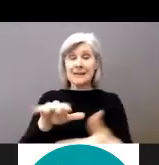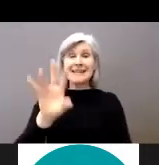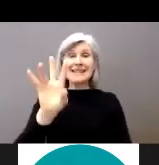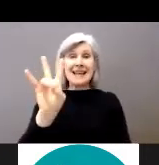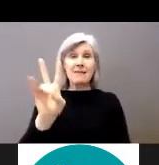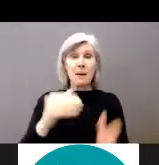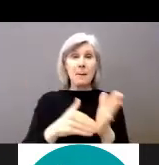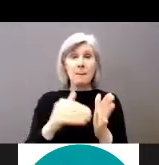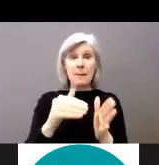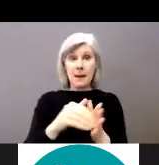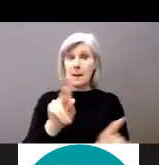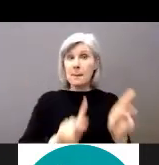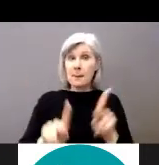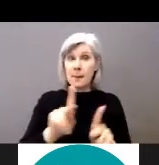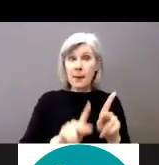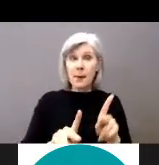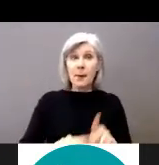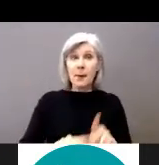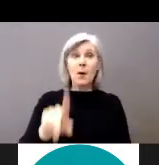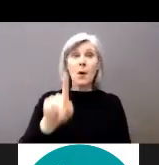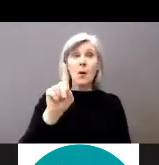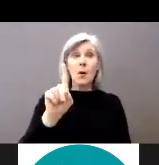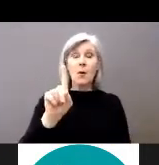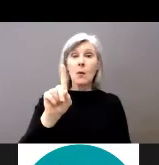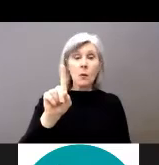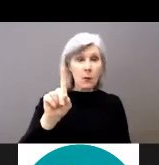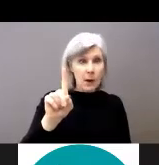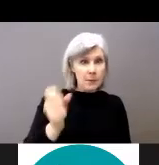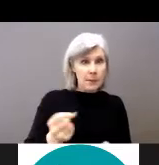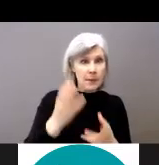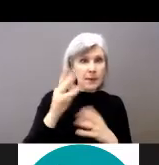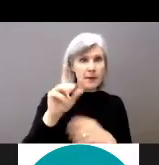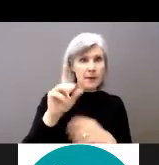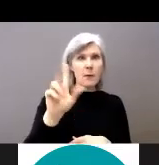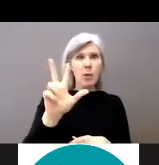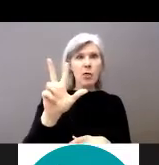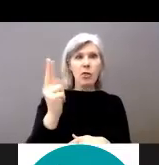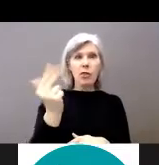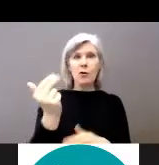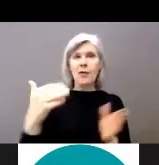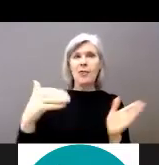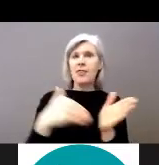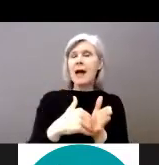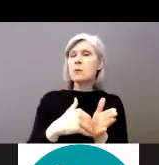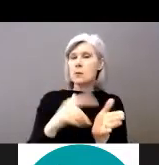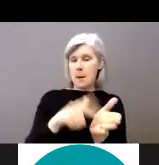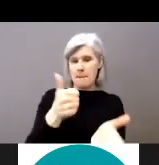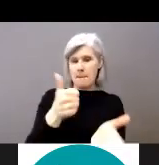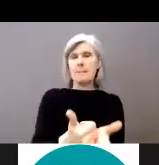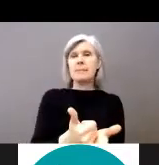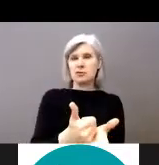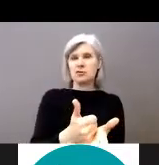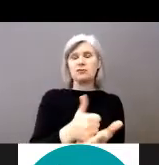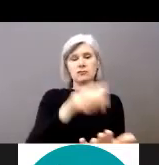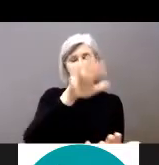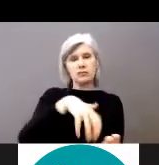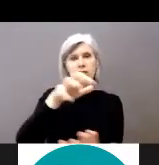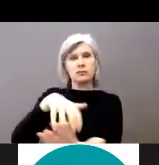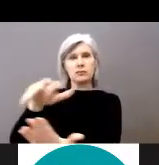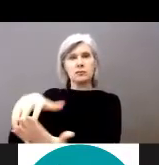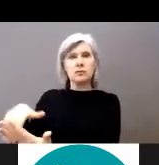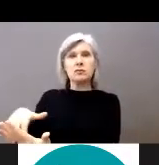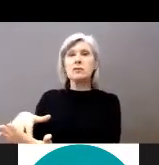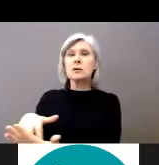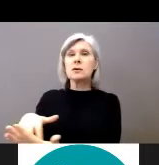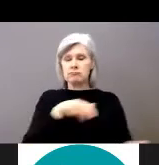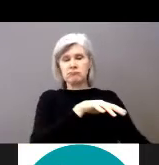published papers and 422 studies that were analyzed showed that ageism is linked to much worse